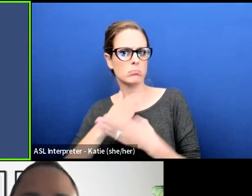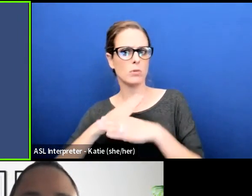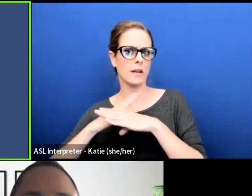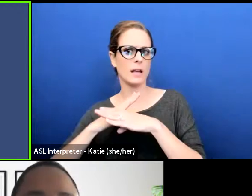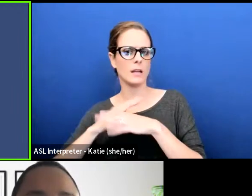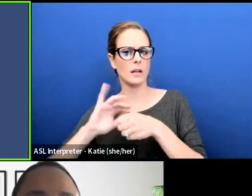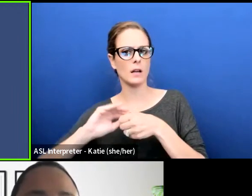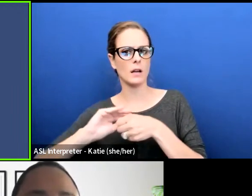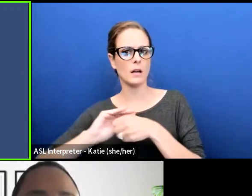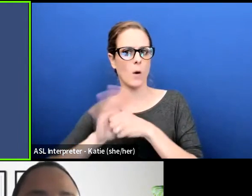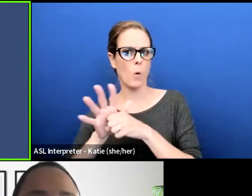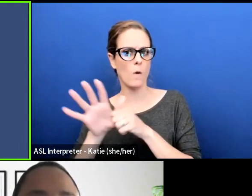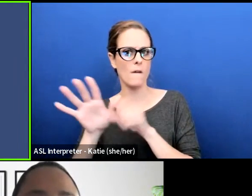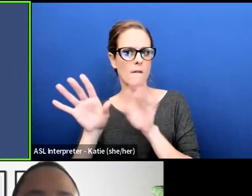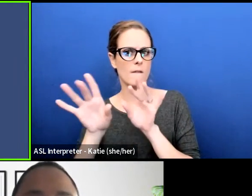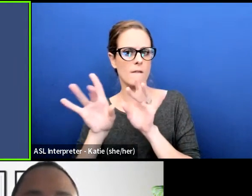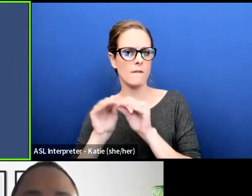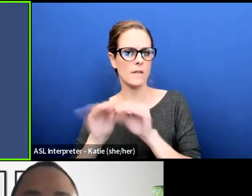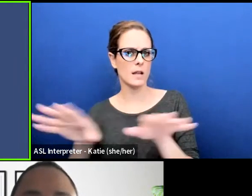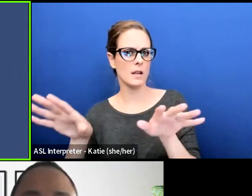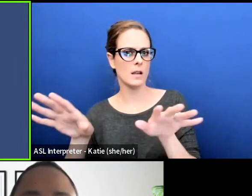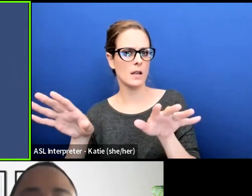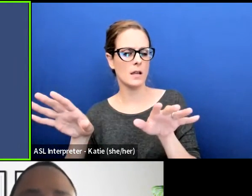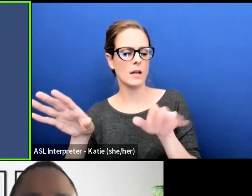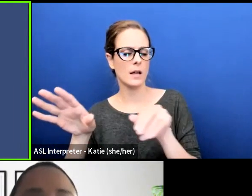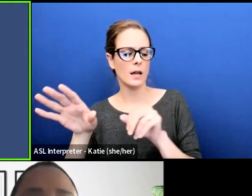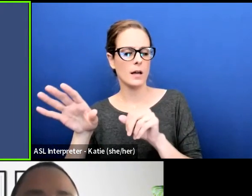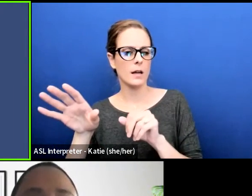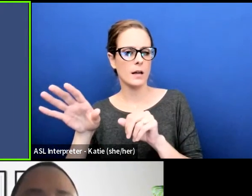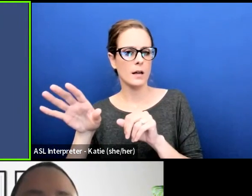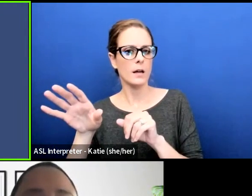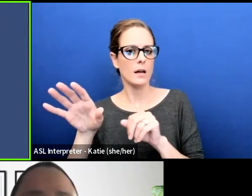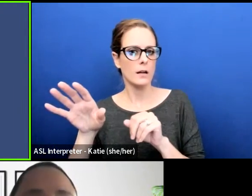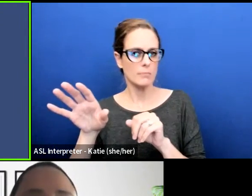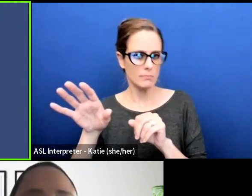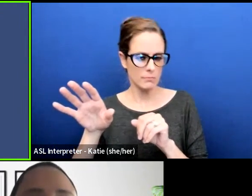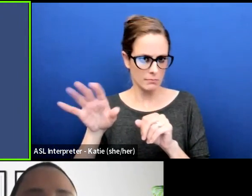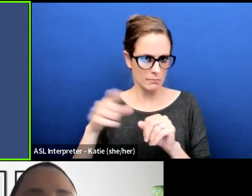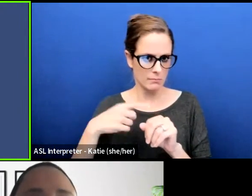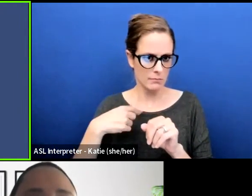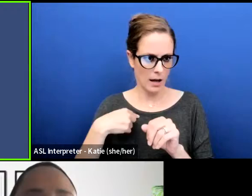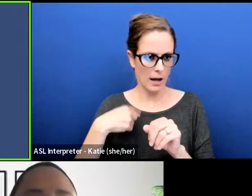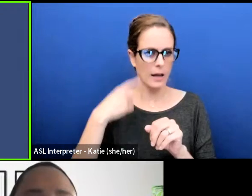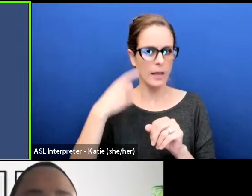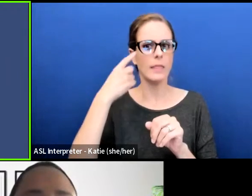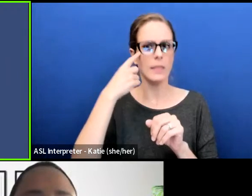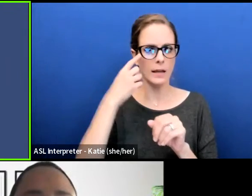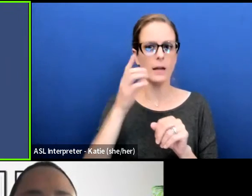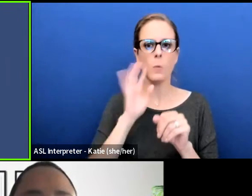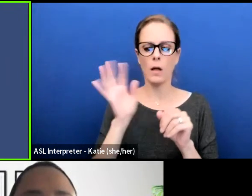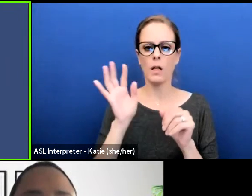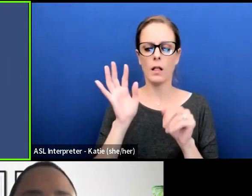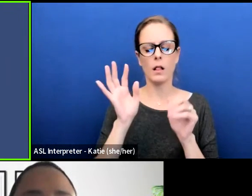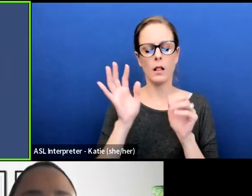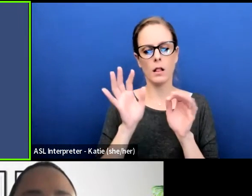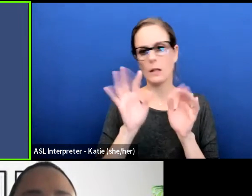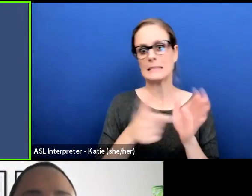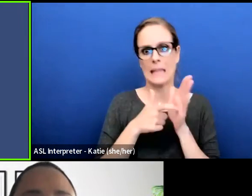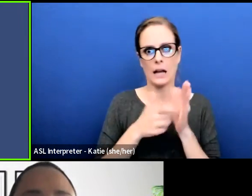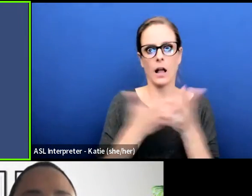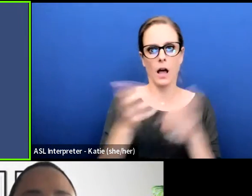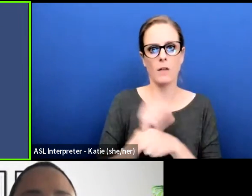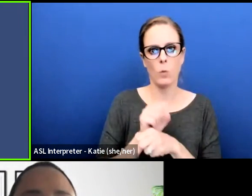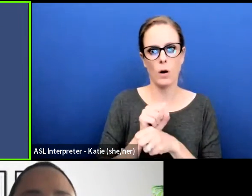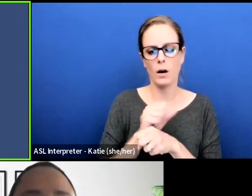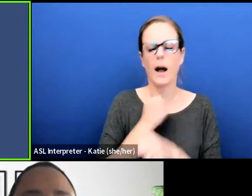I think it's going to take some work. And I'm sorry if I'm like echoing that message, but I